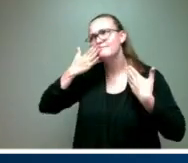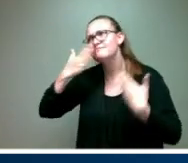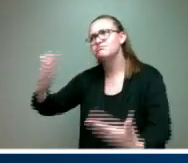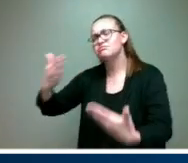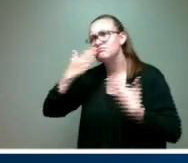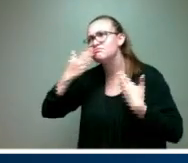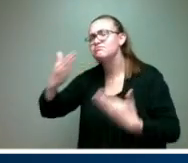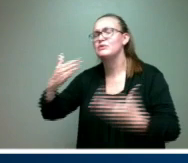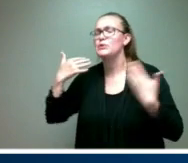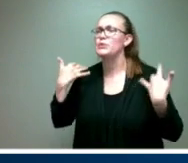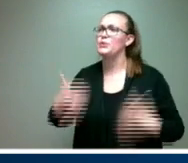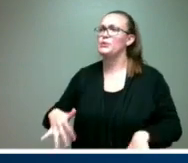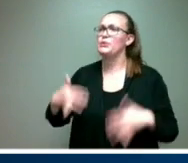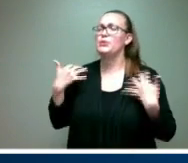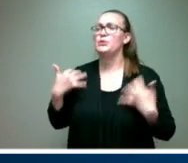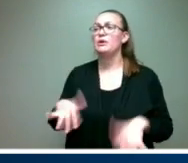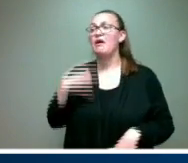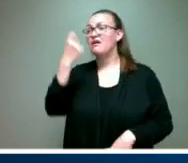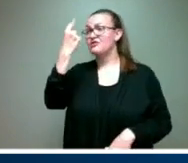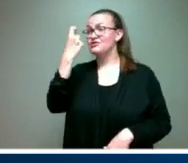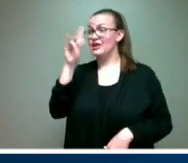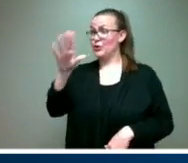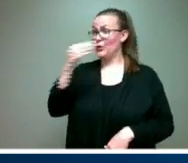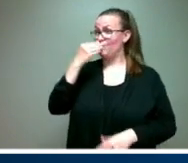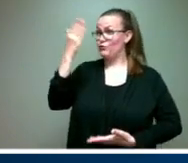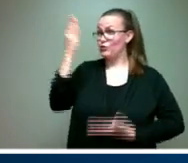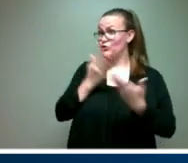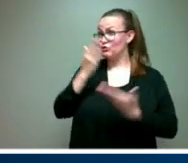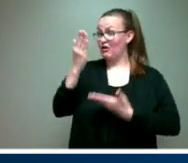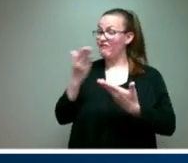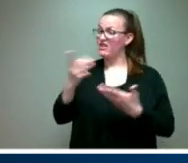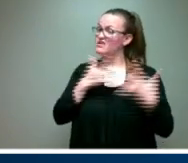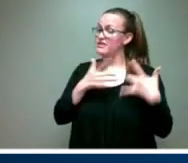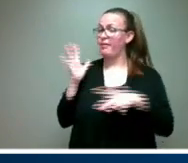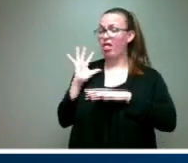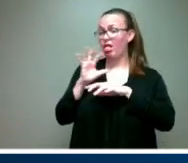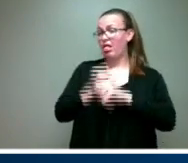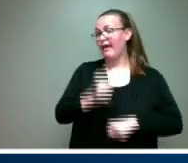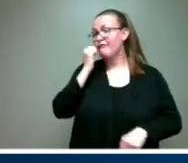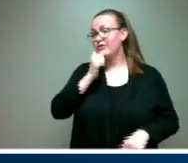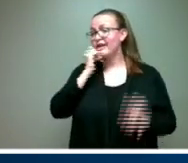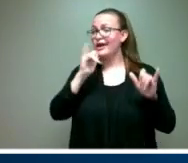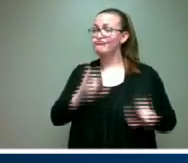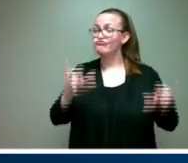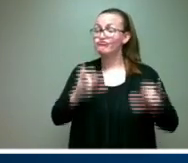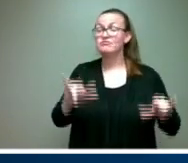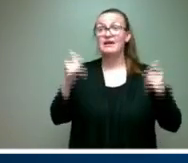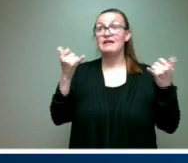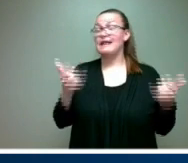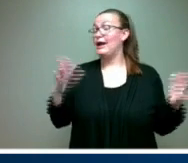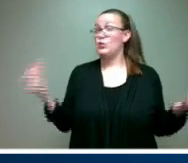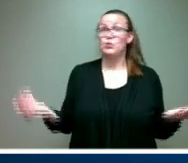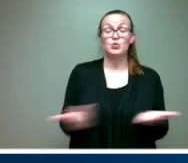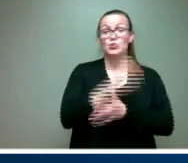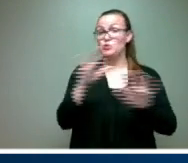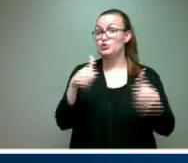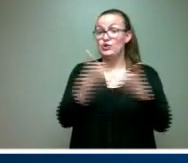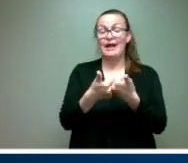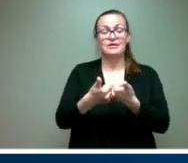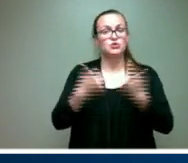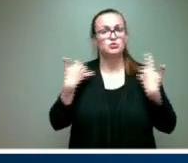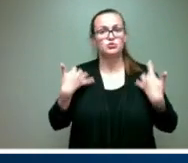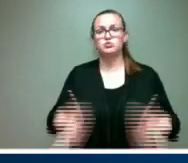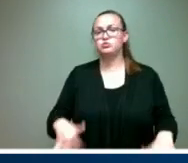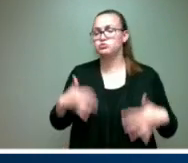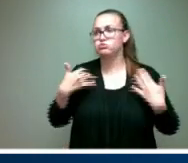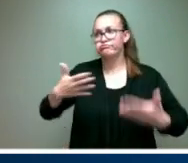very different effort for your food service workers than what they typically go through. So they deserve a ton of gratitude from